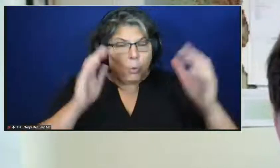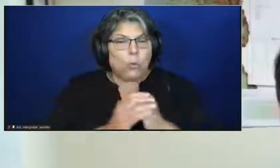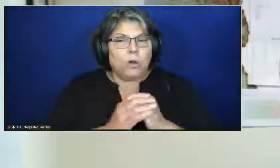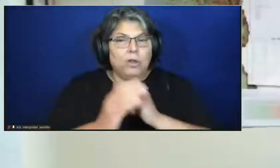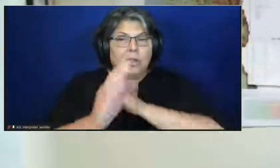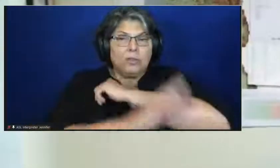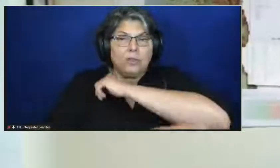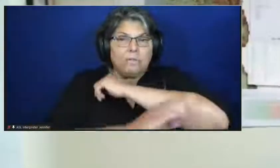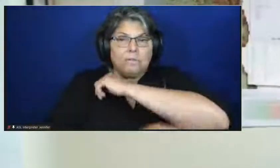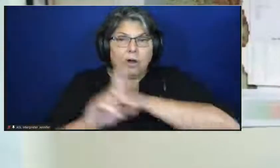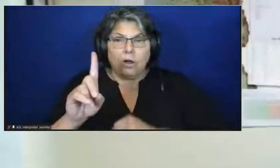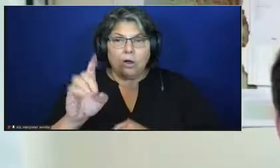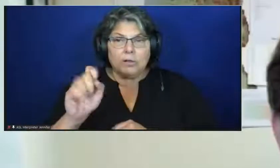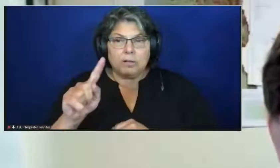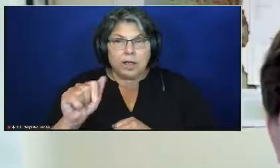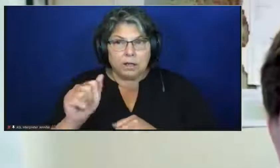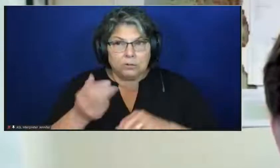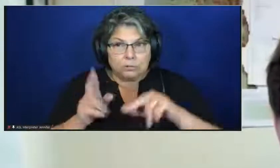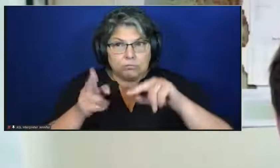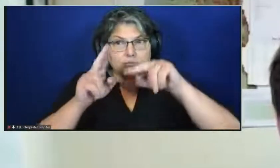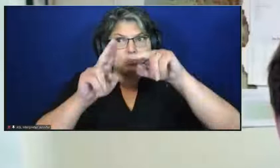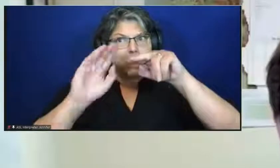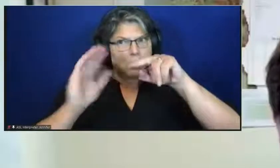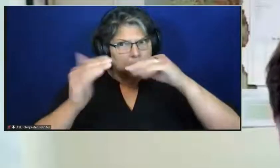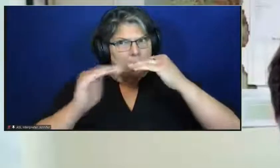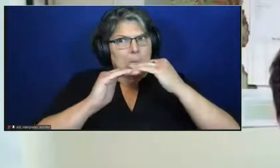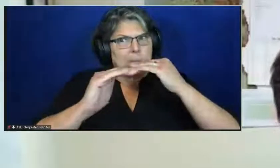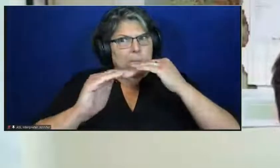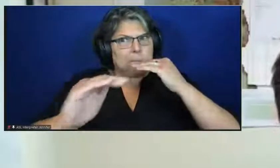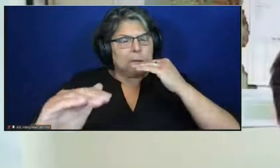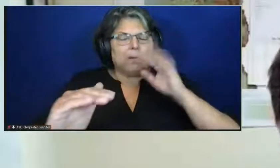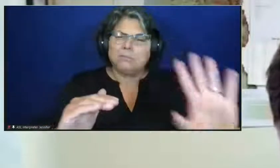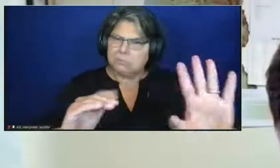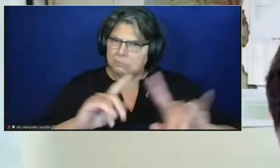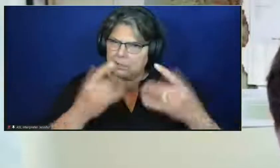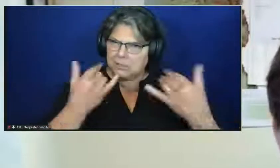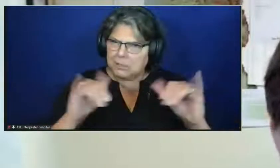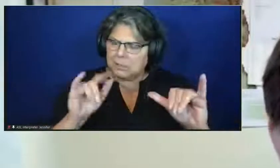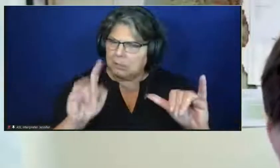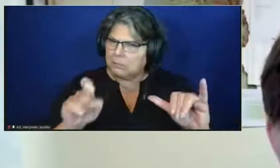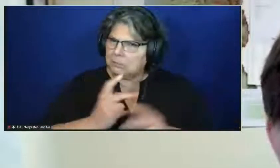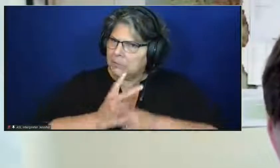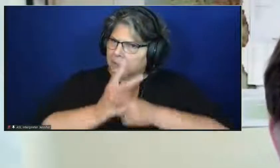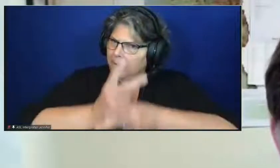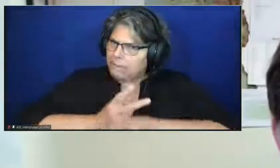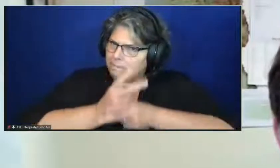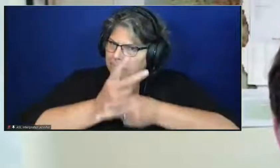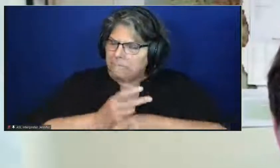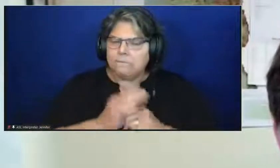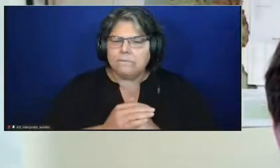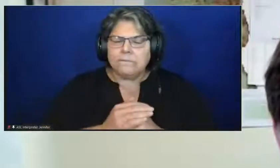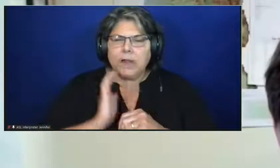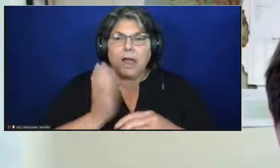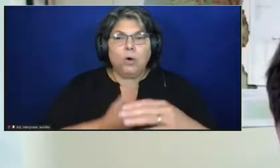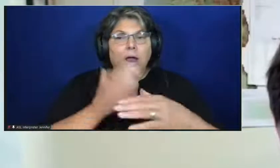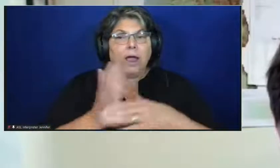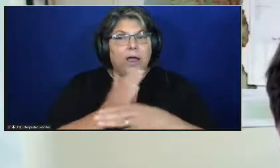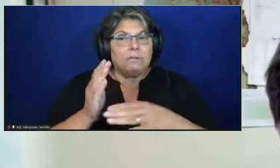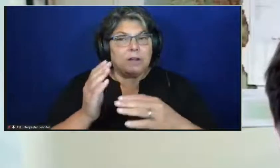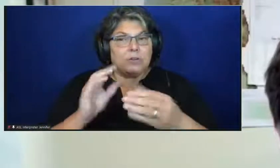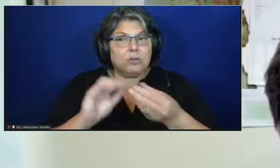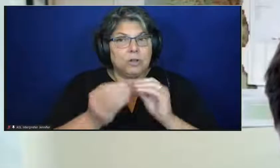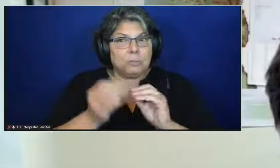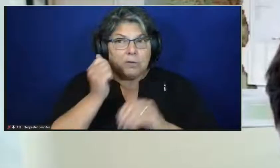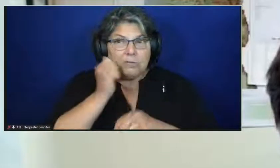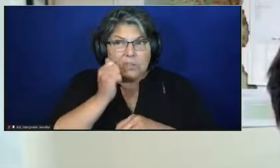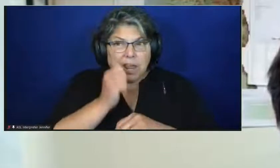Delta surge looks like it is resolving, but there are good reasons to still be cautious. Our average daily cases went down